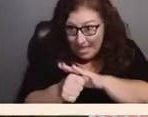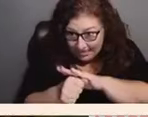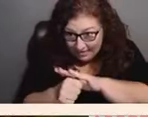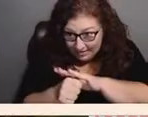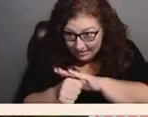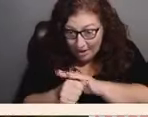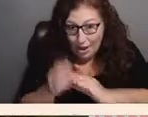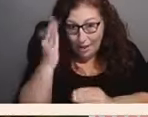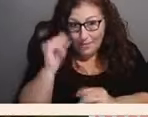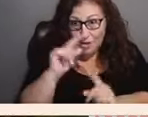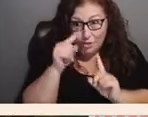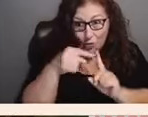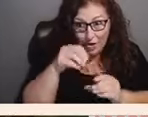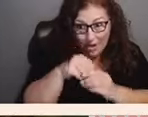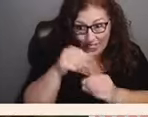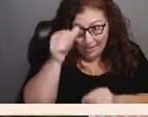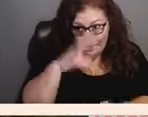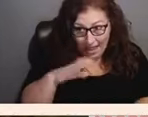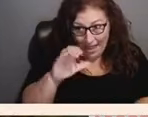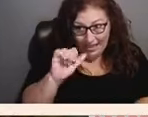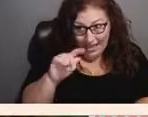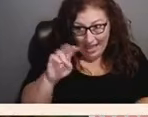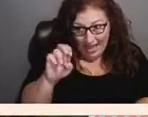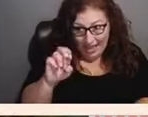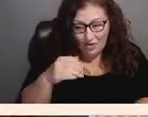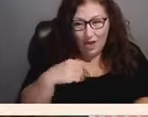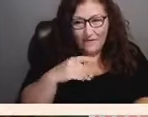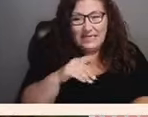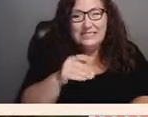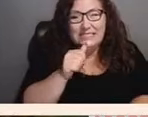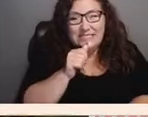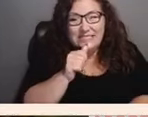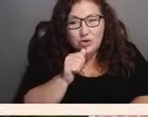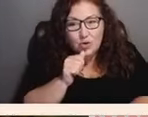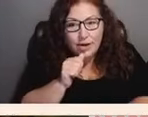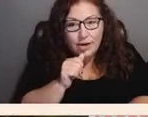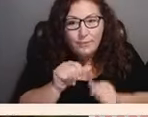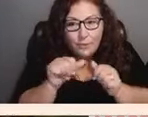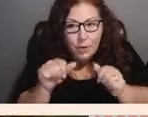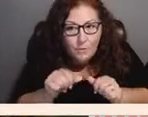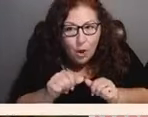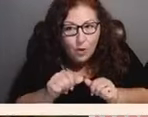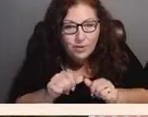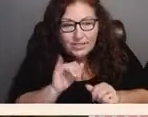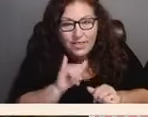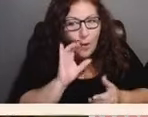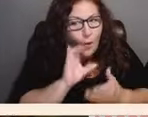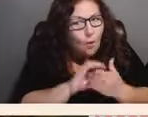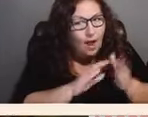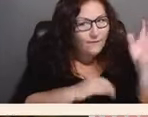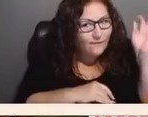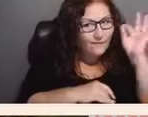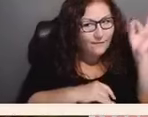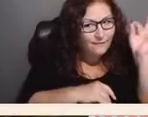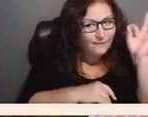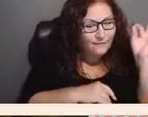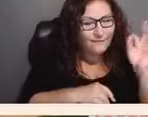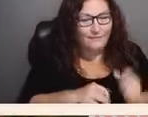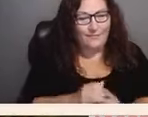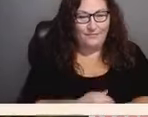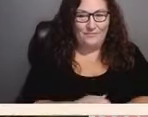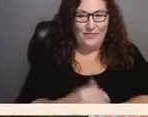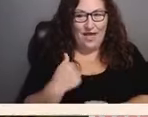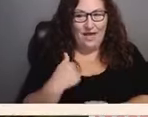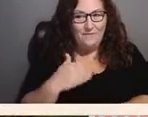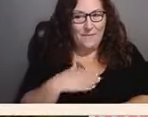cave, you have certain secret components that she doesn't know where I have my snacks, as well